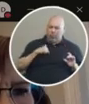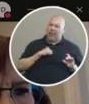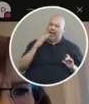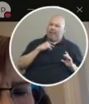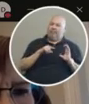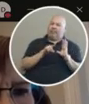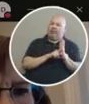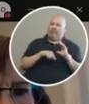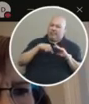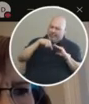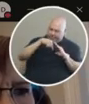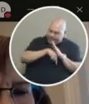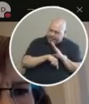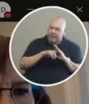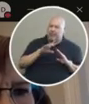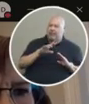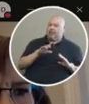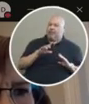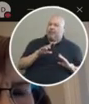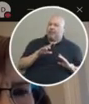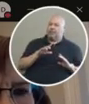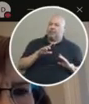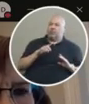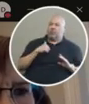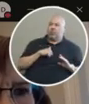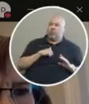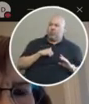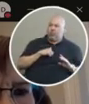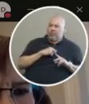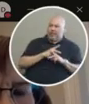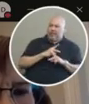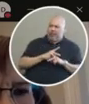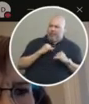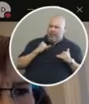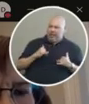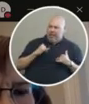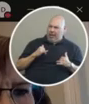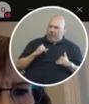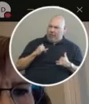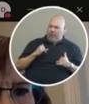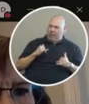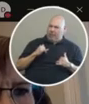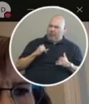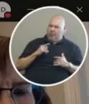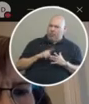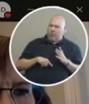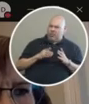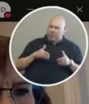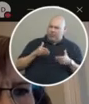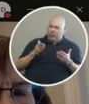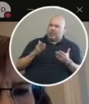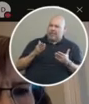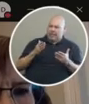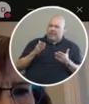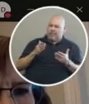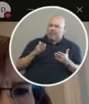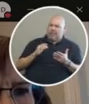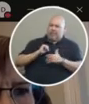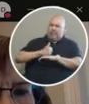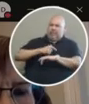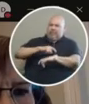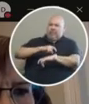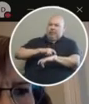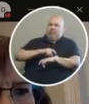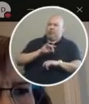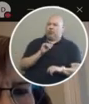deficit. My recommendation is that we move forward with it now. If what's been presented about setting the timeline